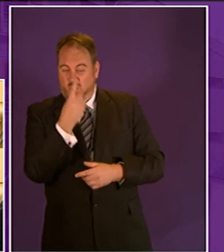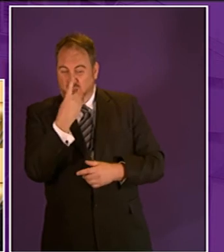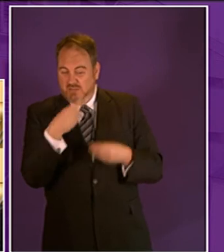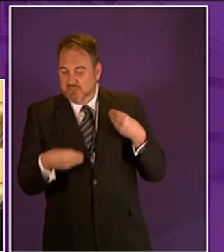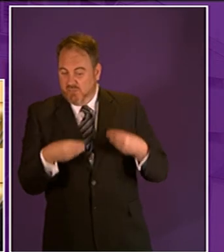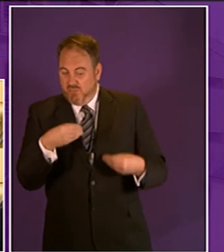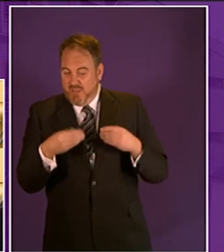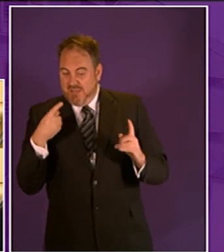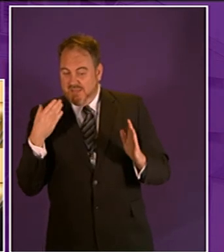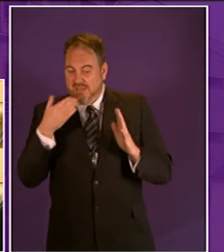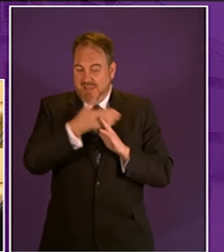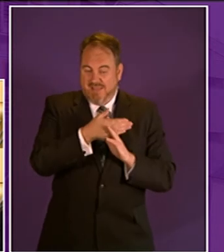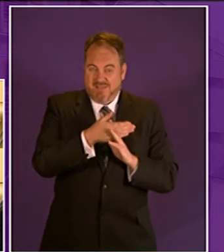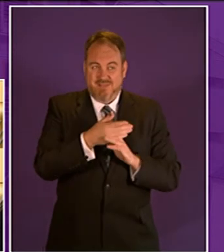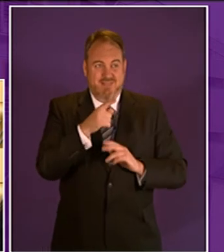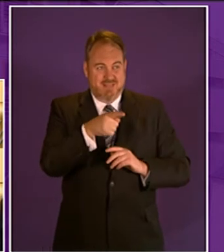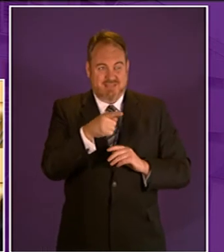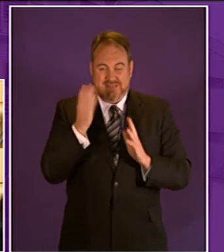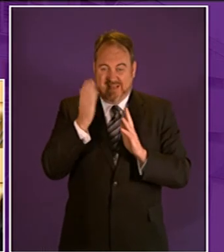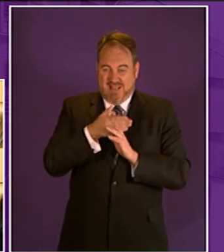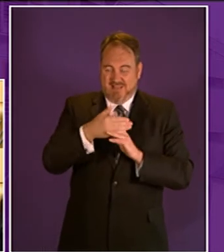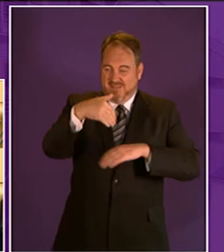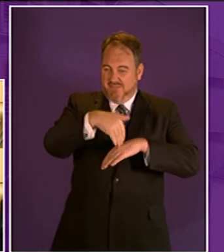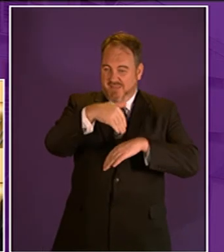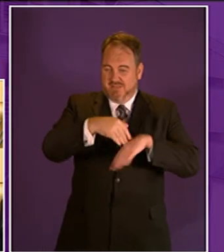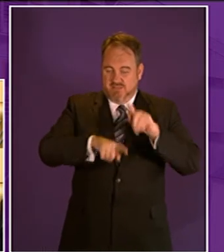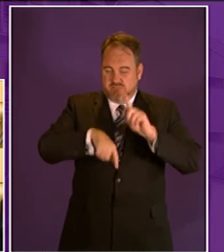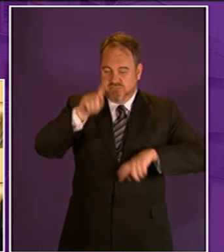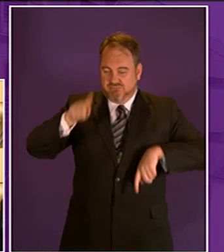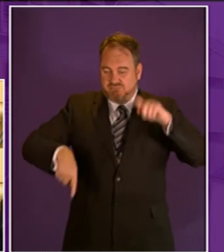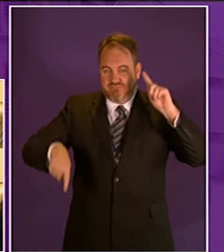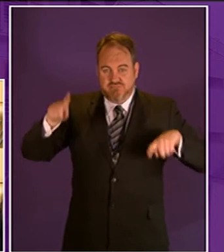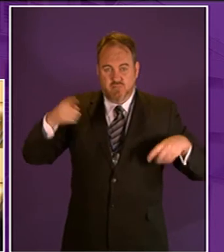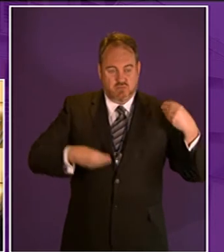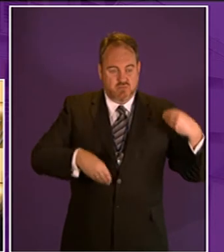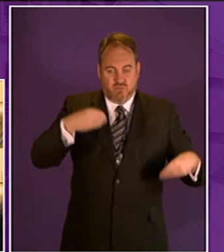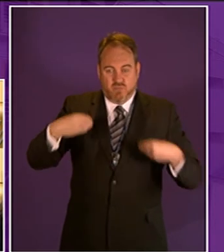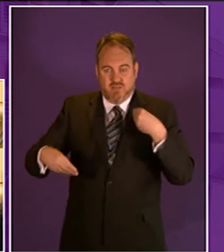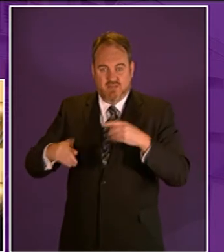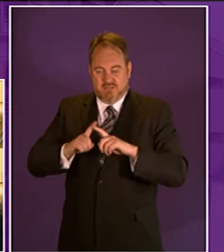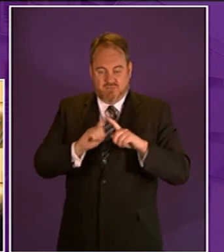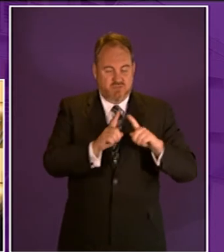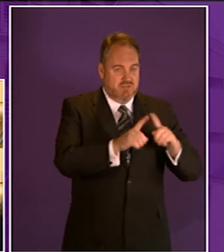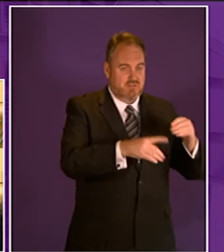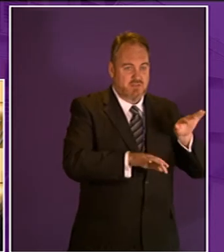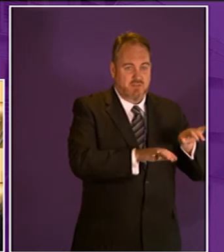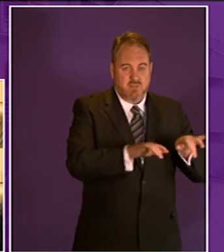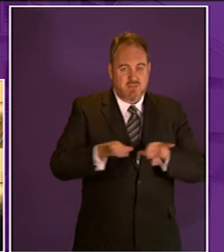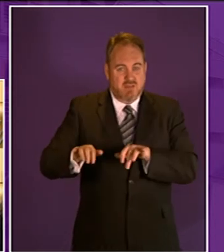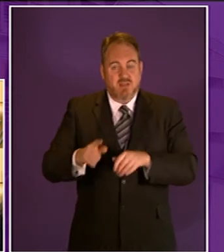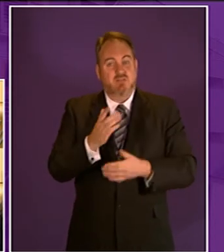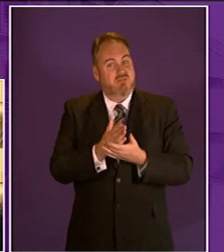software. This appears to have affected a number of different softwares, and